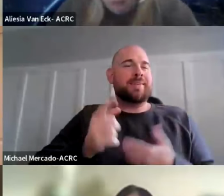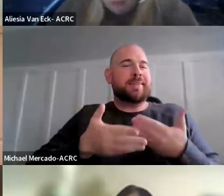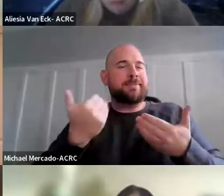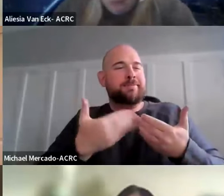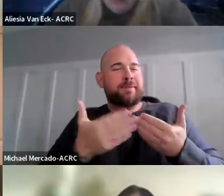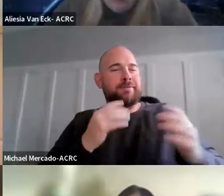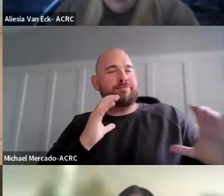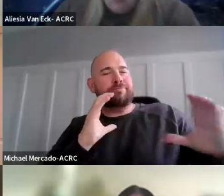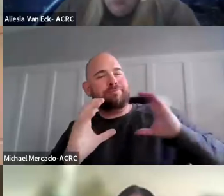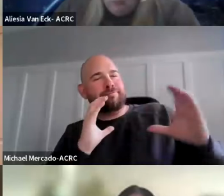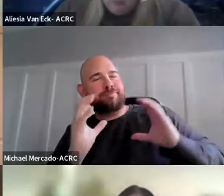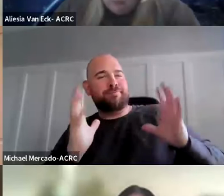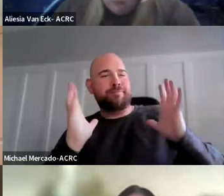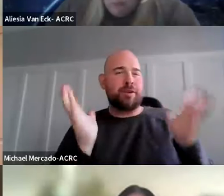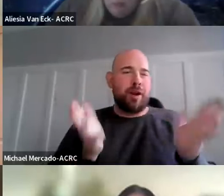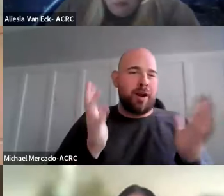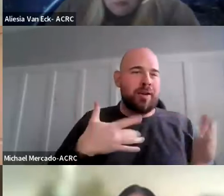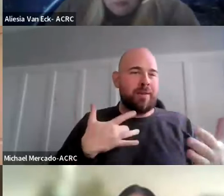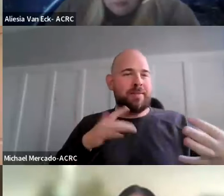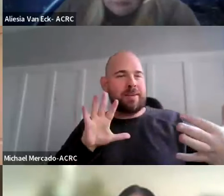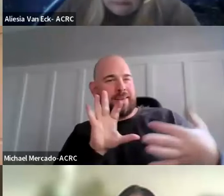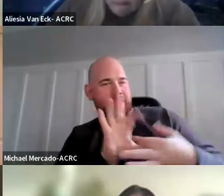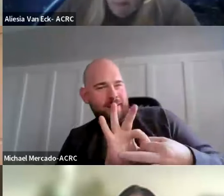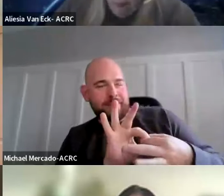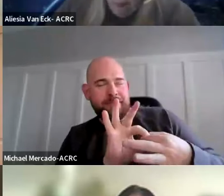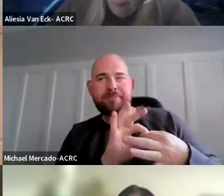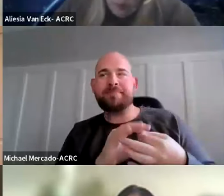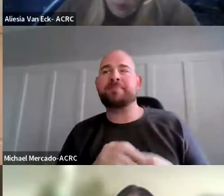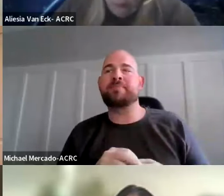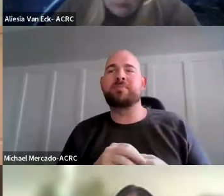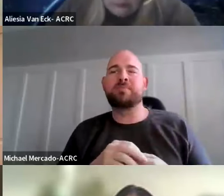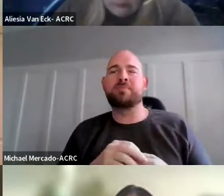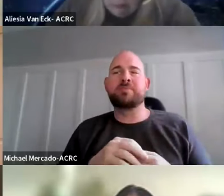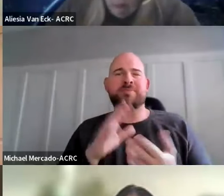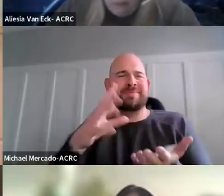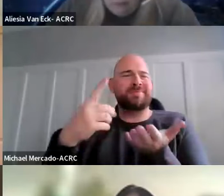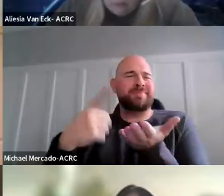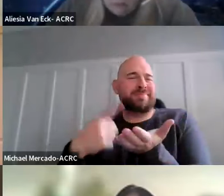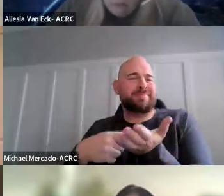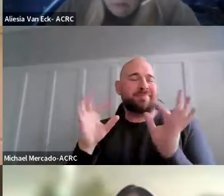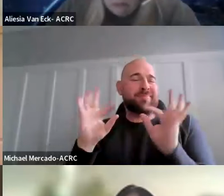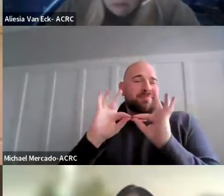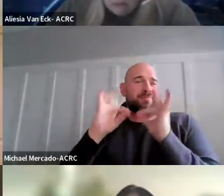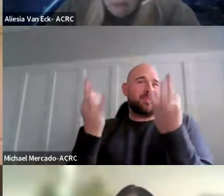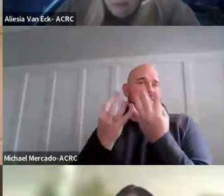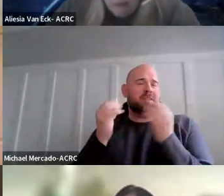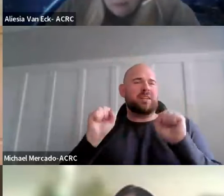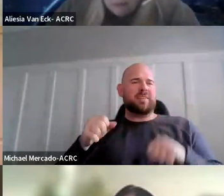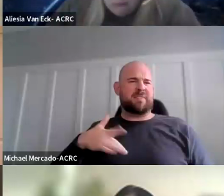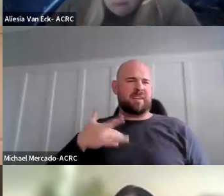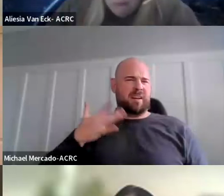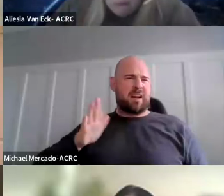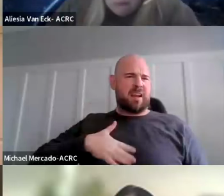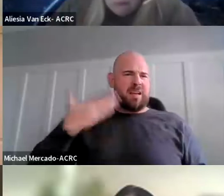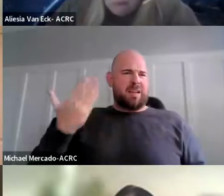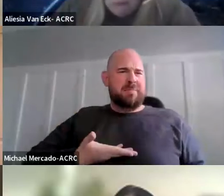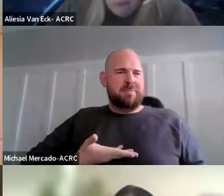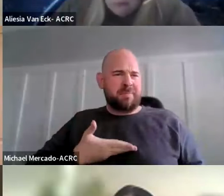rather than going to family events. Because with other ASL users, it's easier to engage in that dialogue happening around the